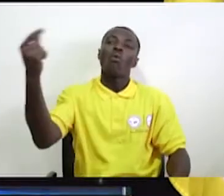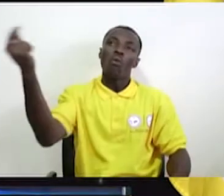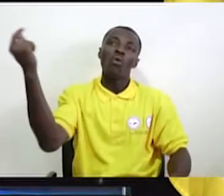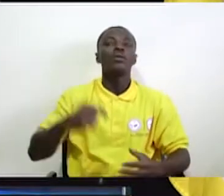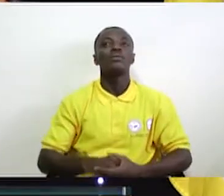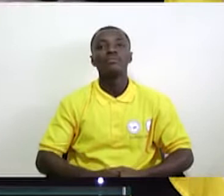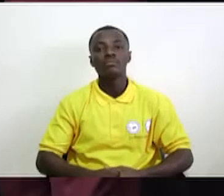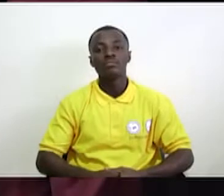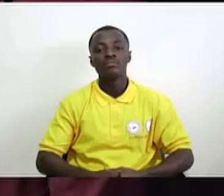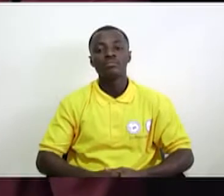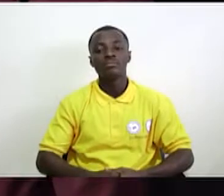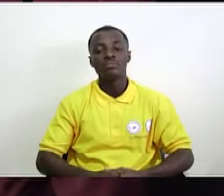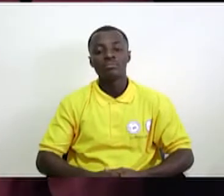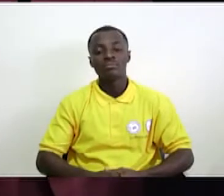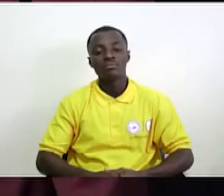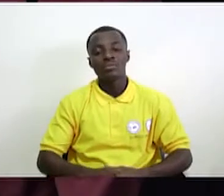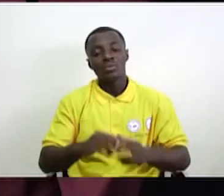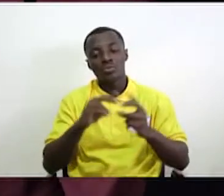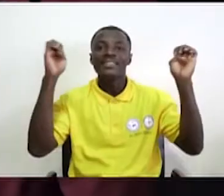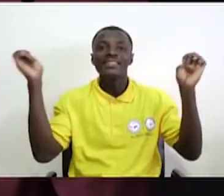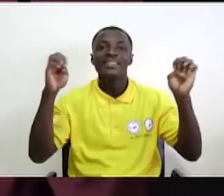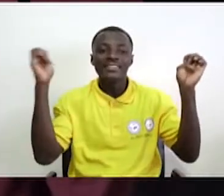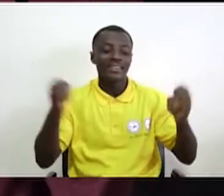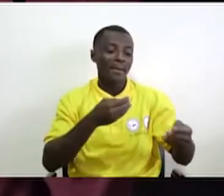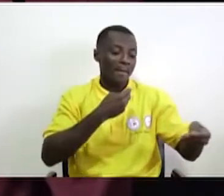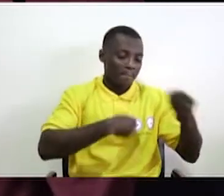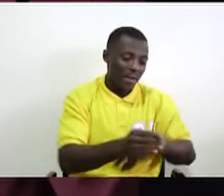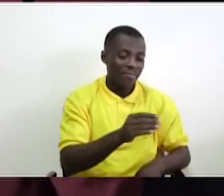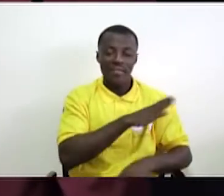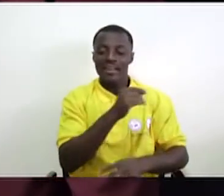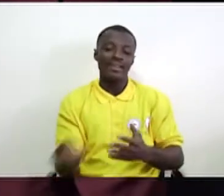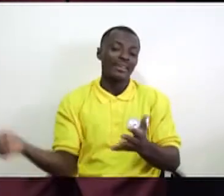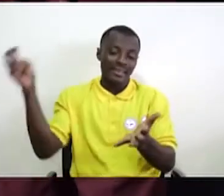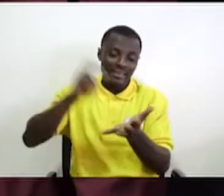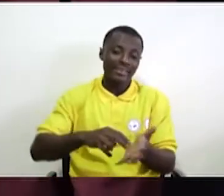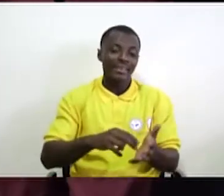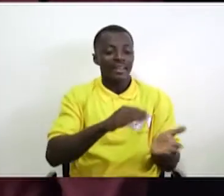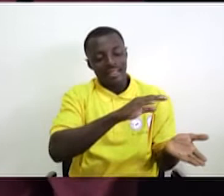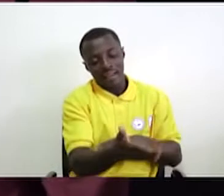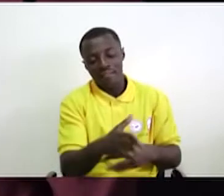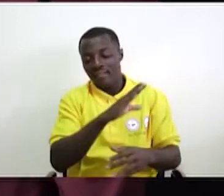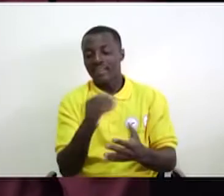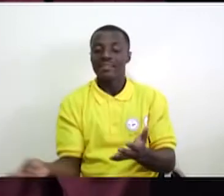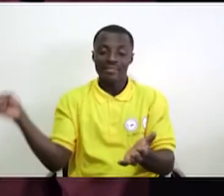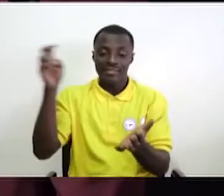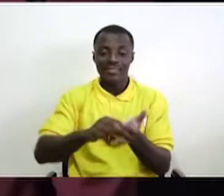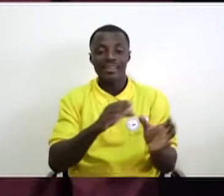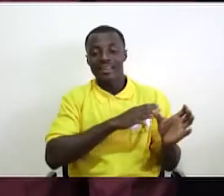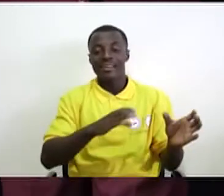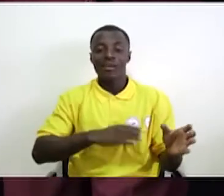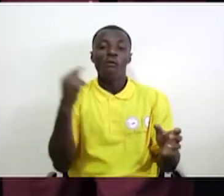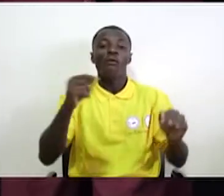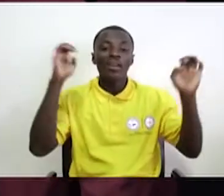Brothers, it is not enough to be celebrating the death and the resurrection of Christ.